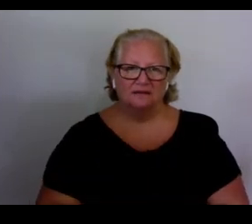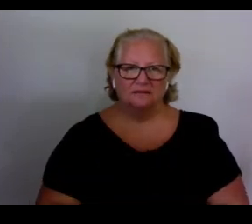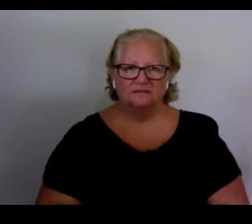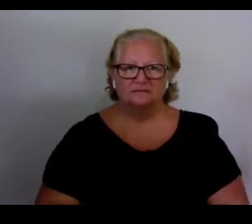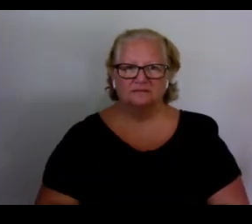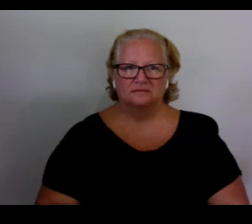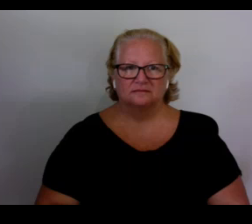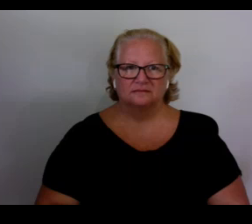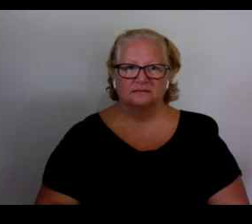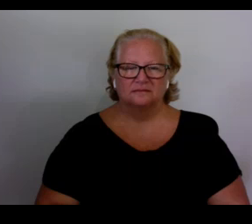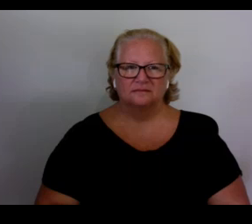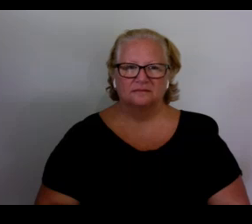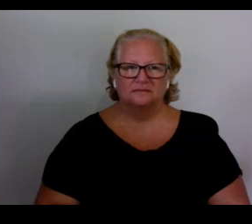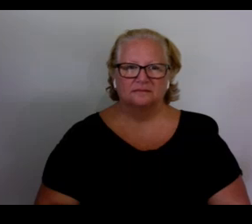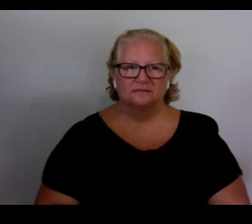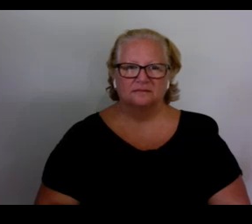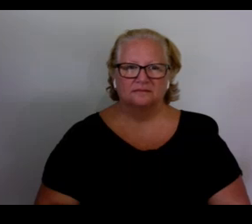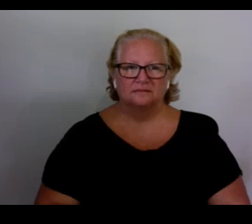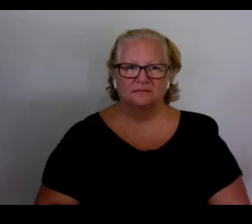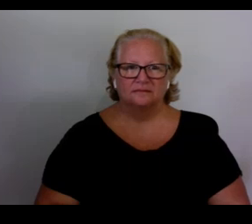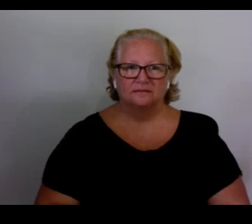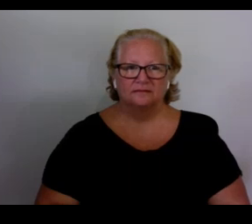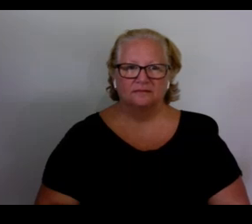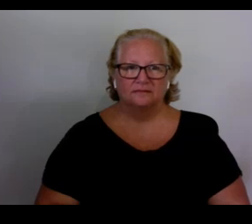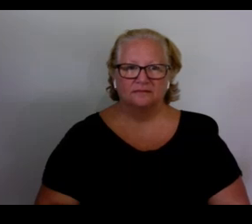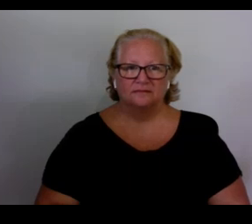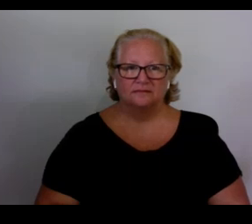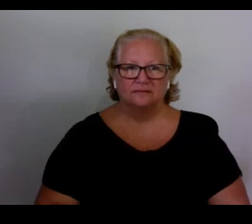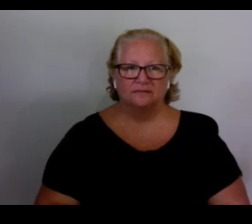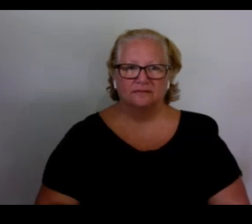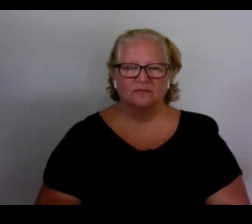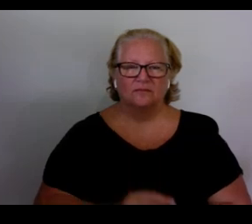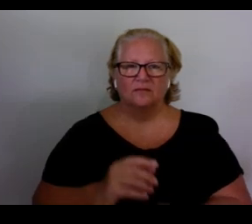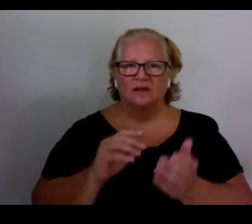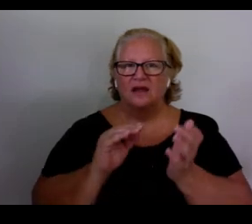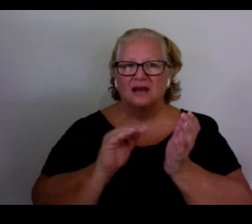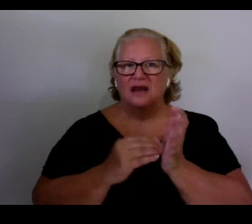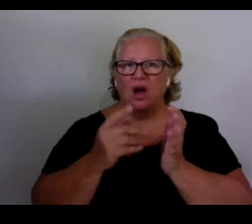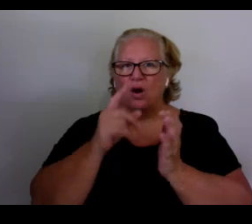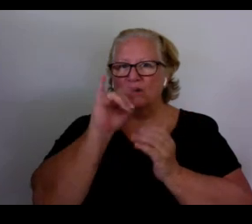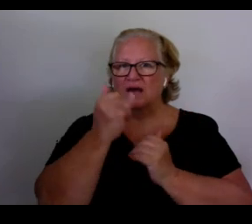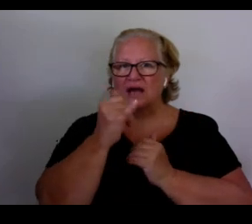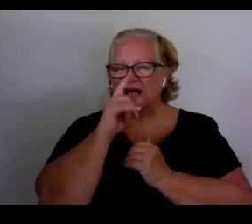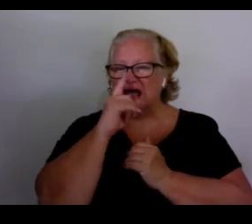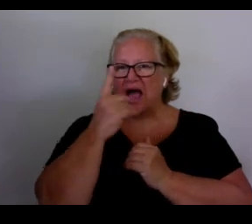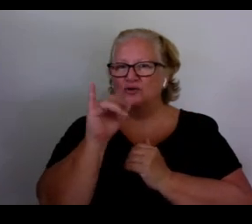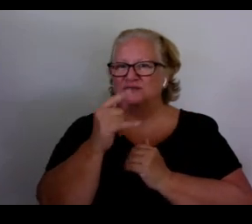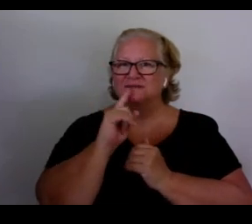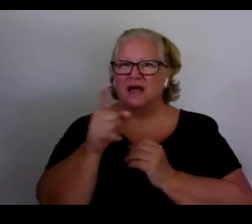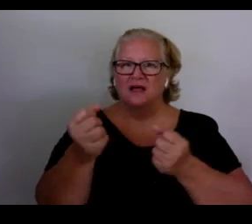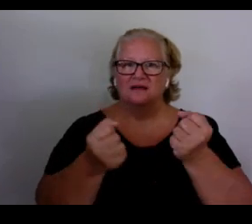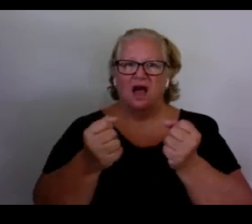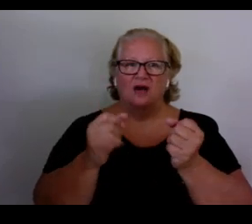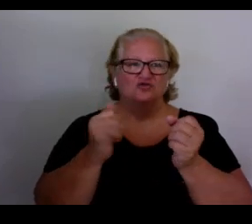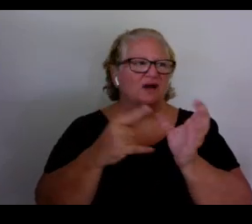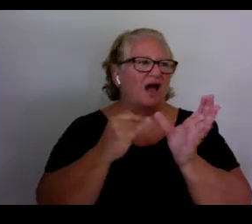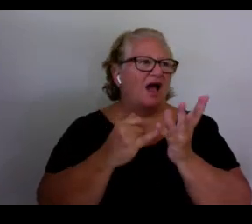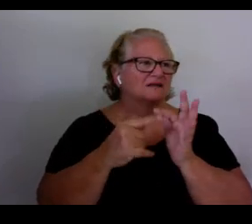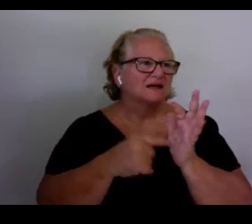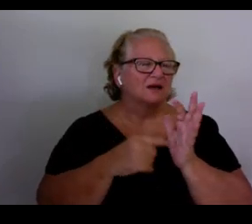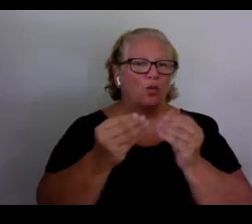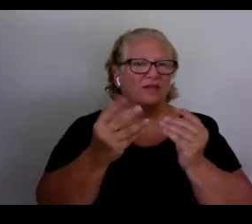are the days where we can just treat all cars as an asset capable of being repossessed and sold without thinking about